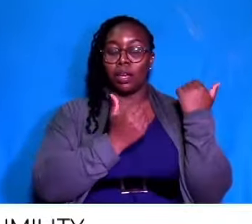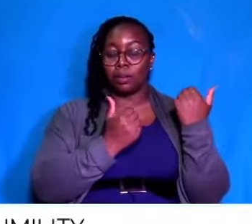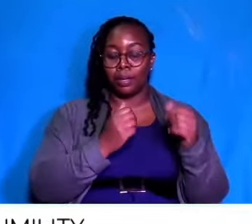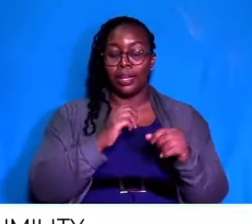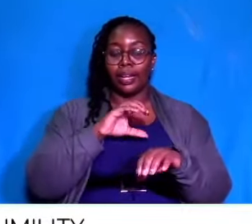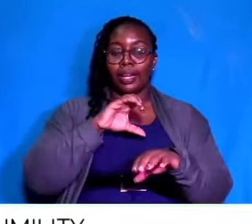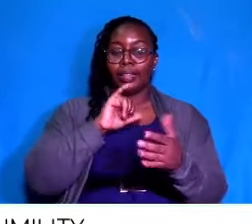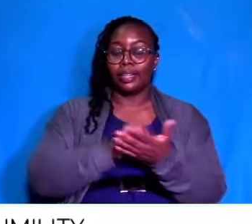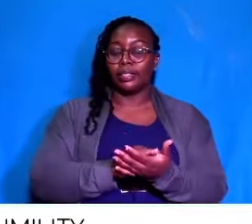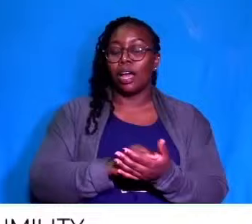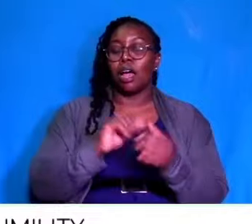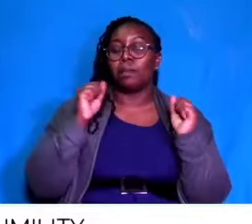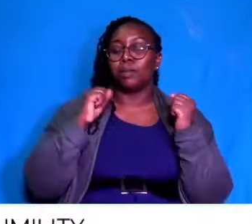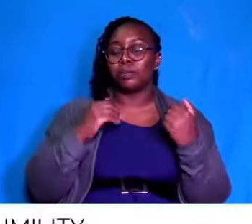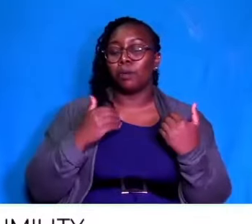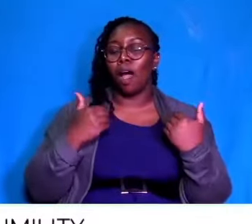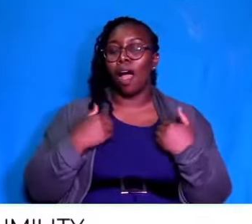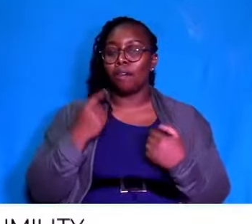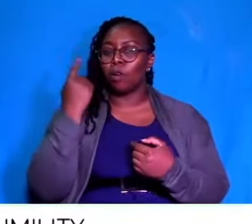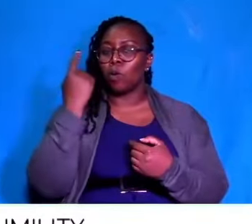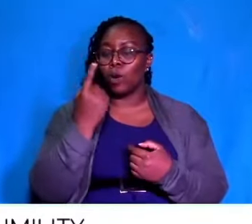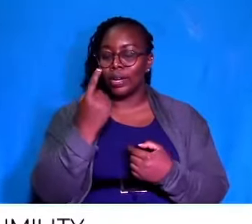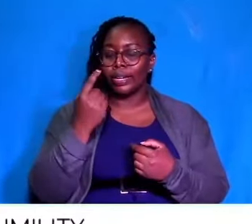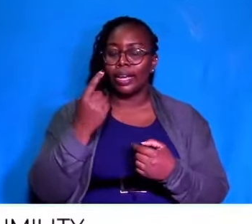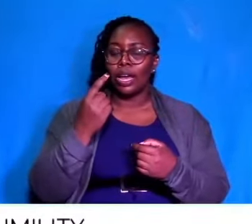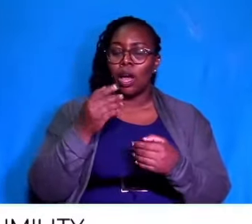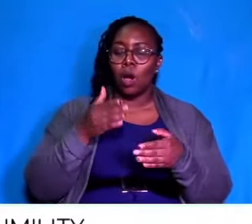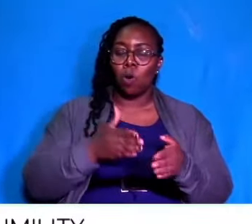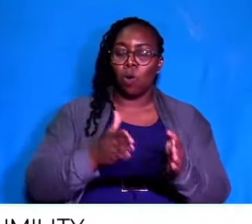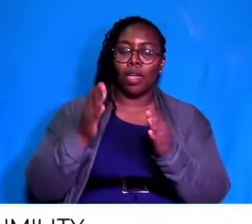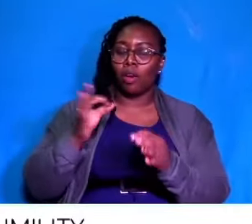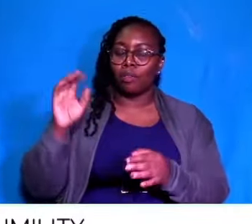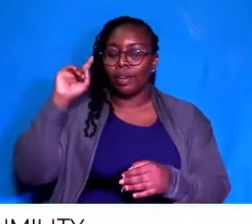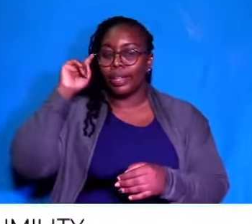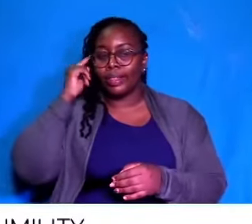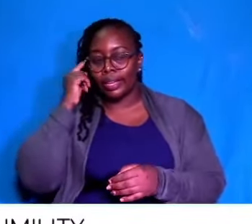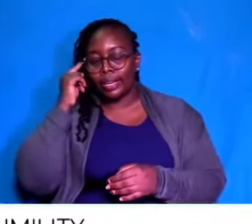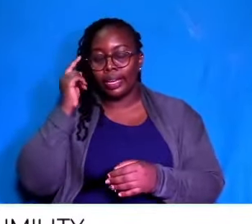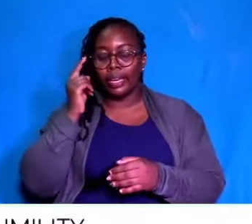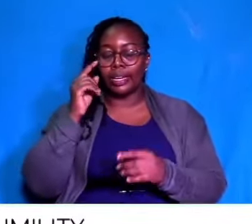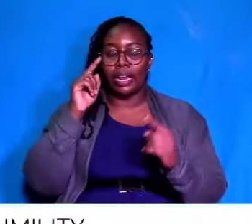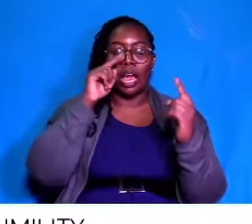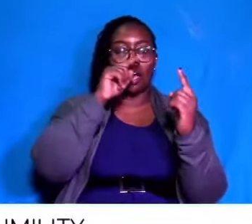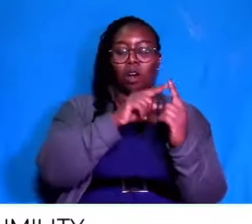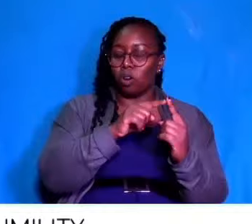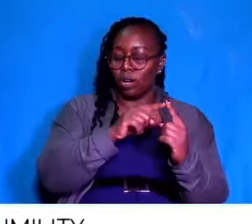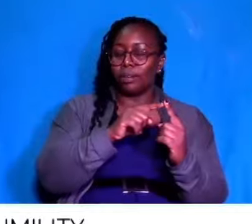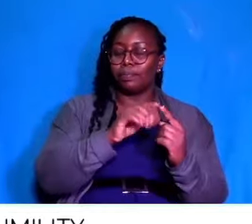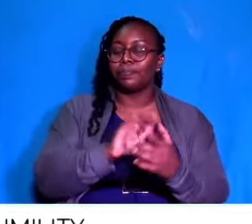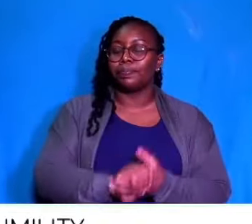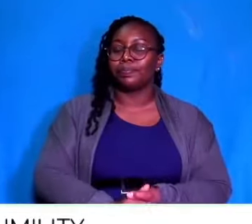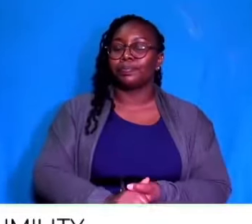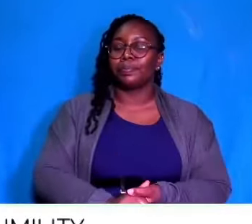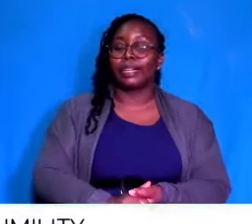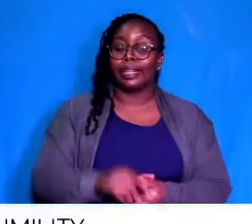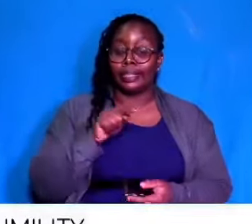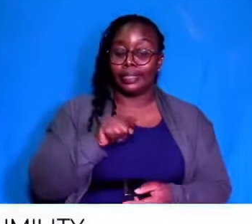of oneness in how we think and in the things that we pursue together. So this was the challenge that Paul was putting to